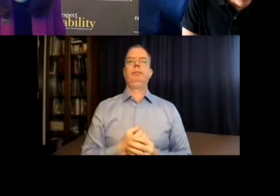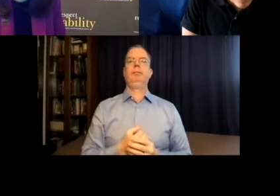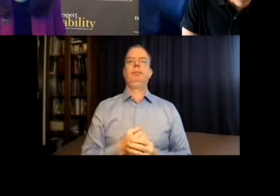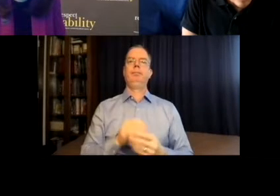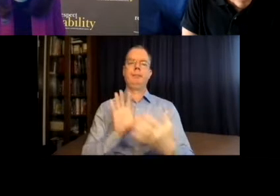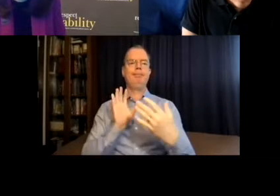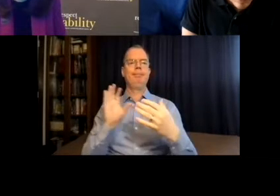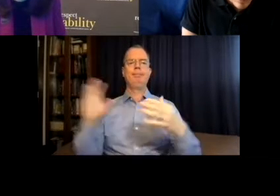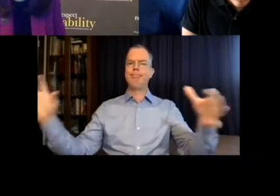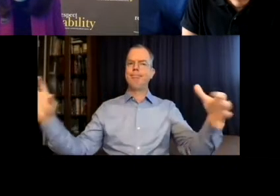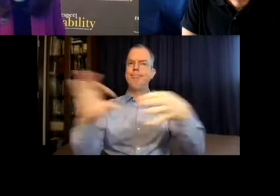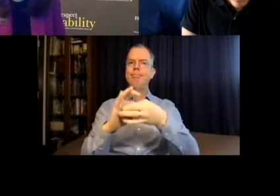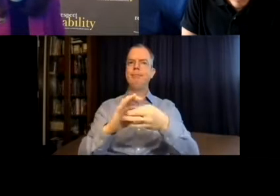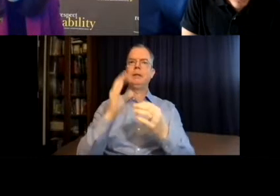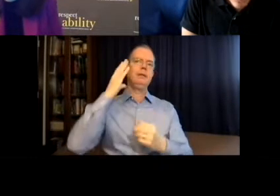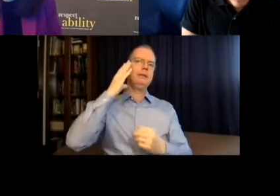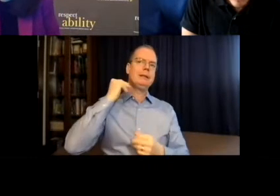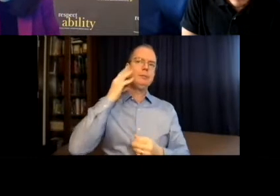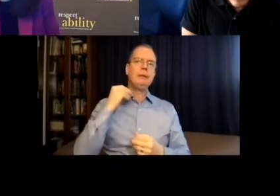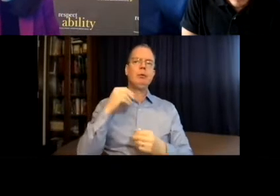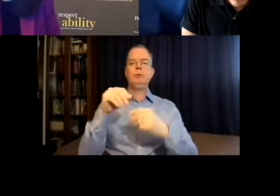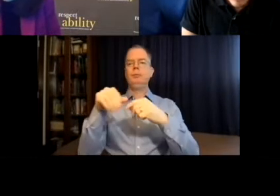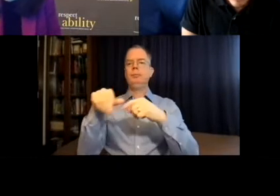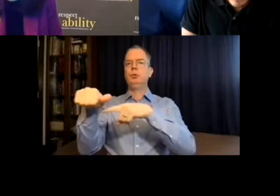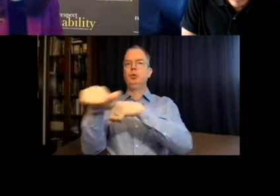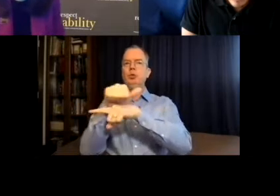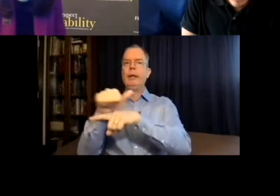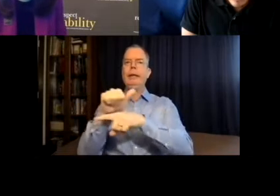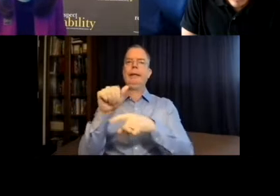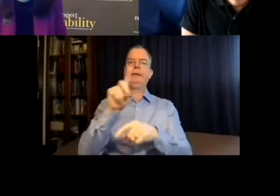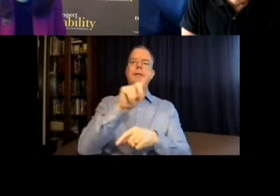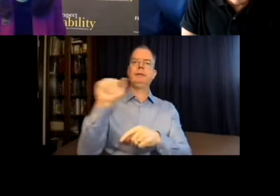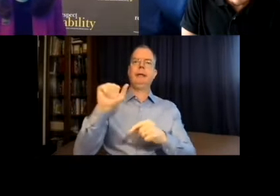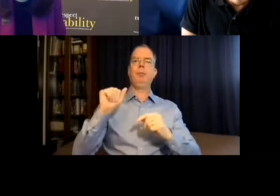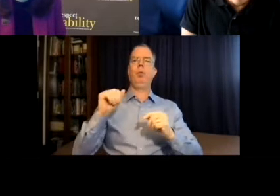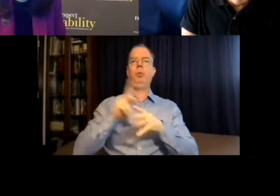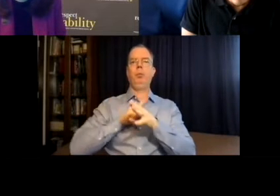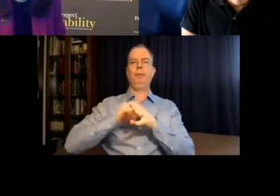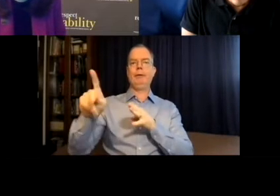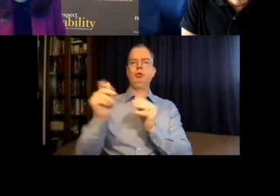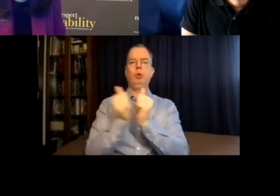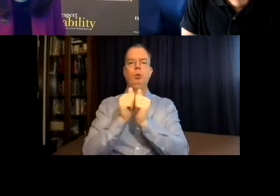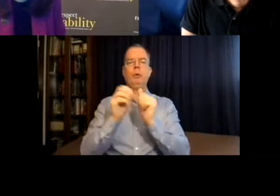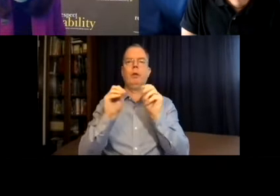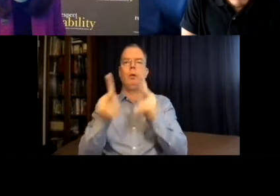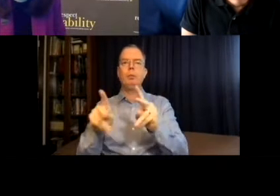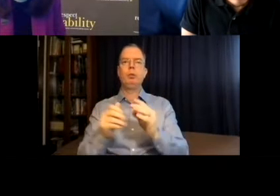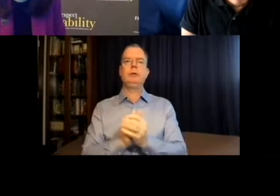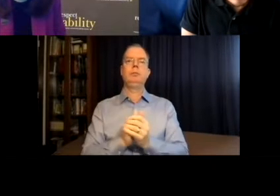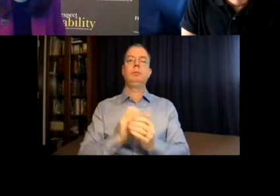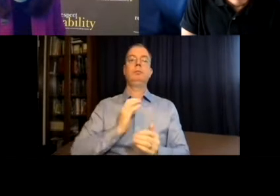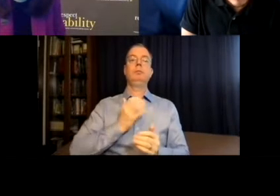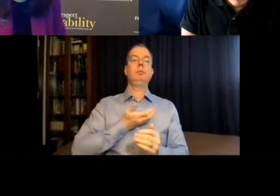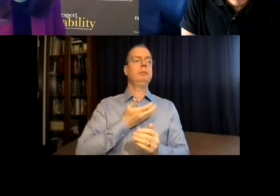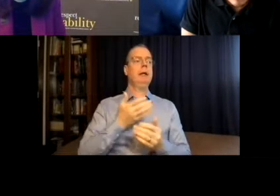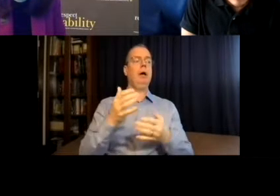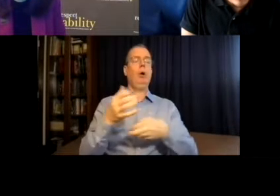and connecting our experienced and trained professionals with disabilities and opportunities.